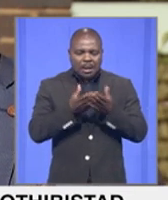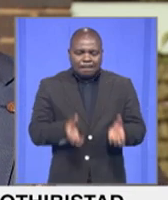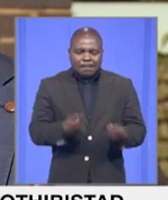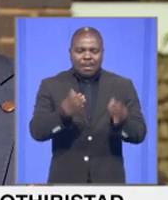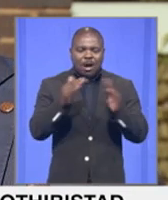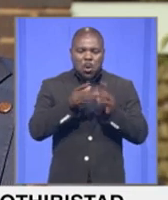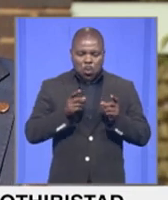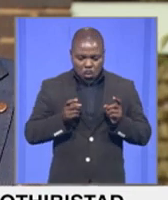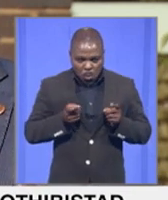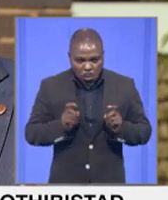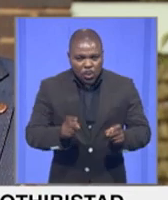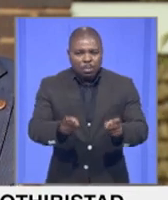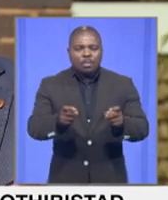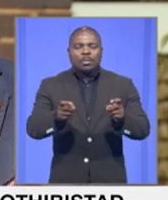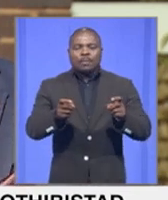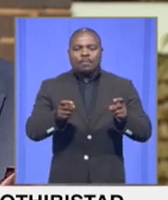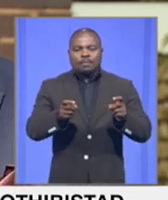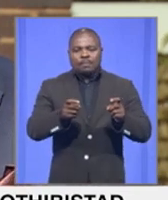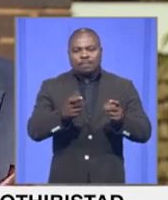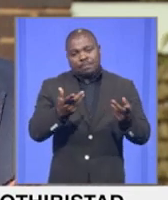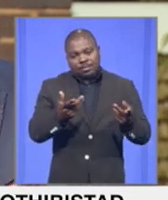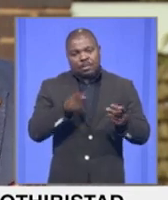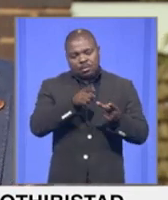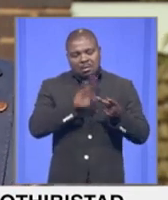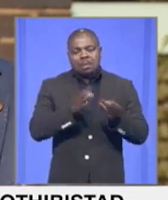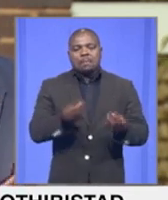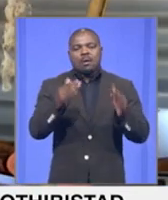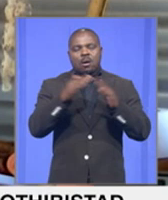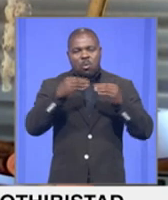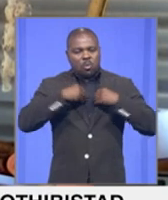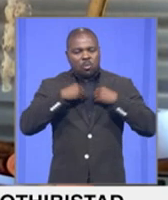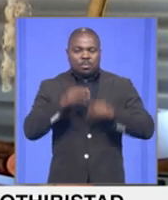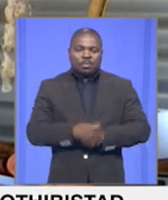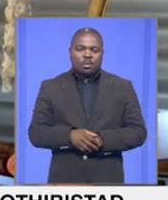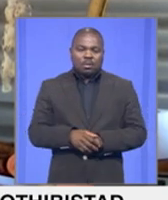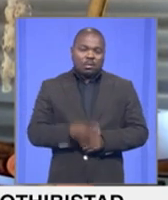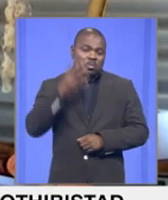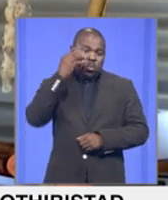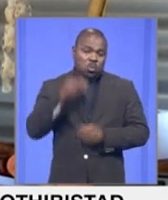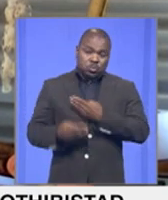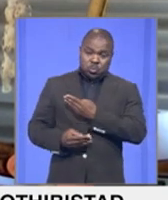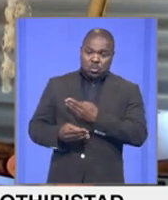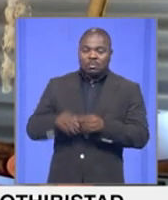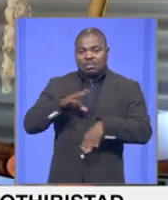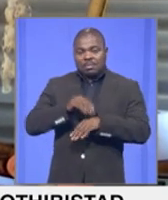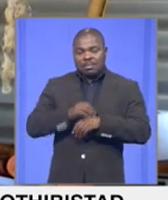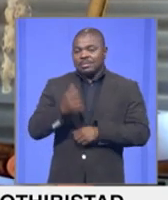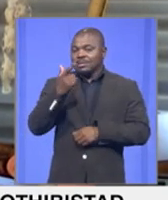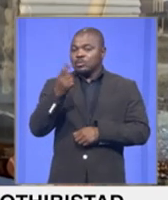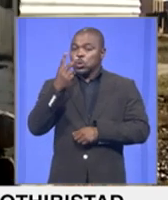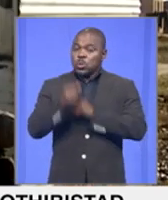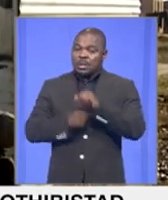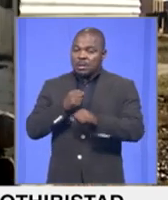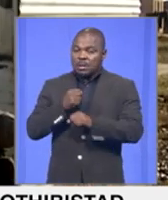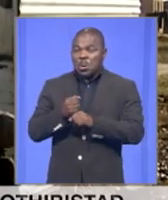lebelo le ka bonako gore a kgone go bona gore a nne le ntlo ya gagwe. Ga jaana mogodi ono wa dingwaga di le 72